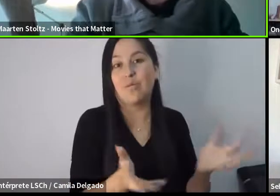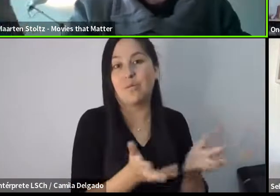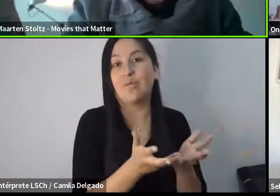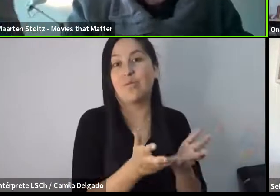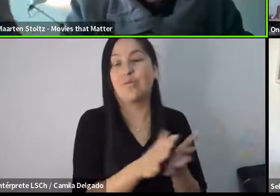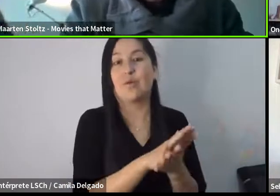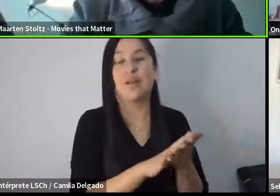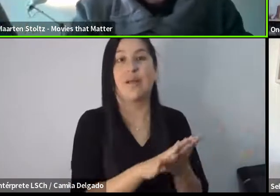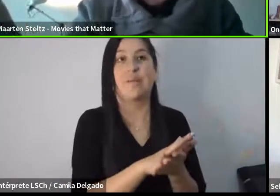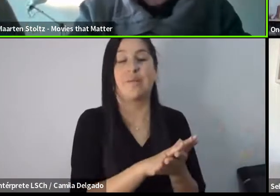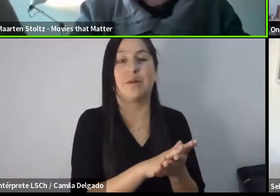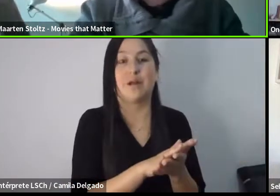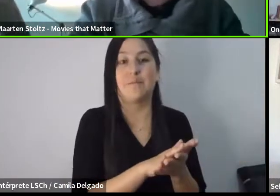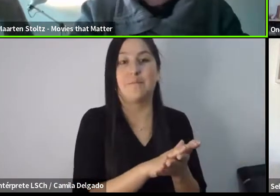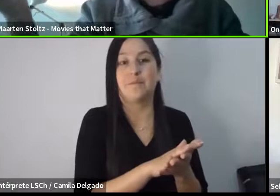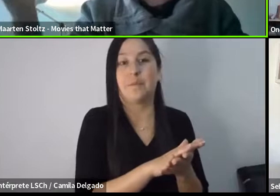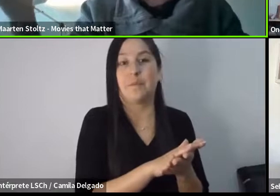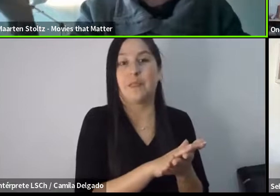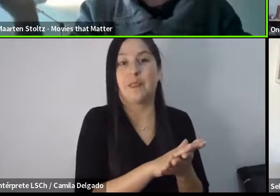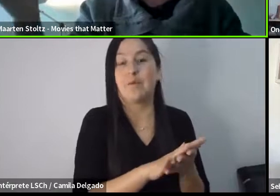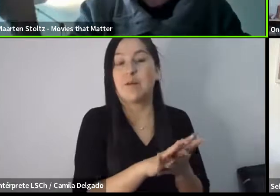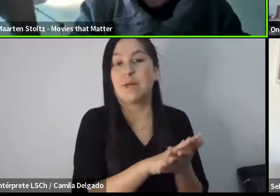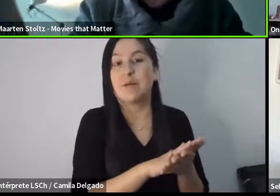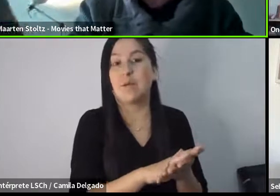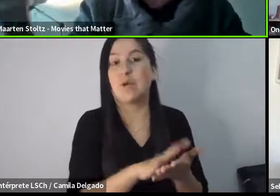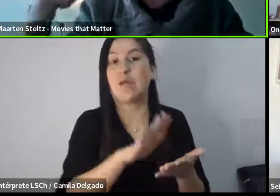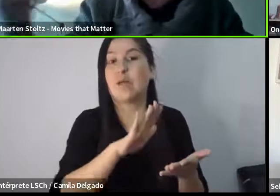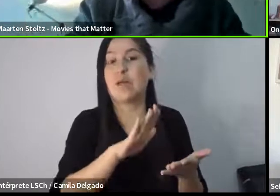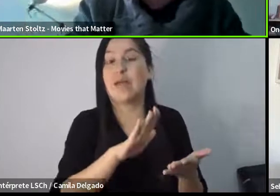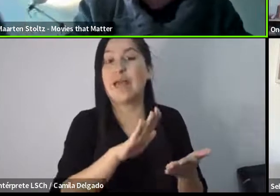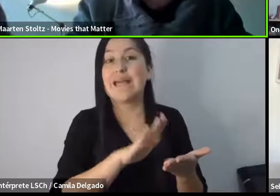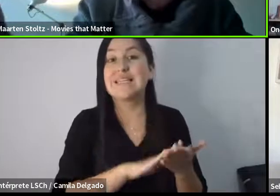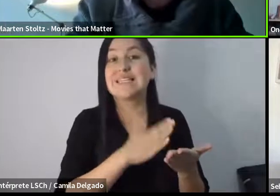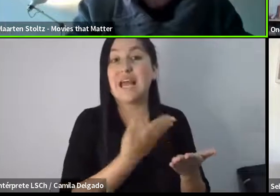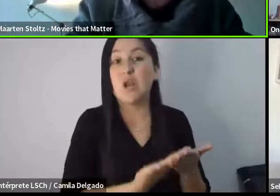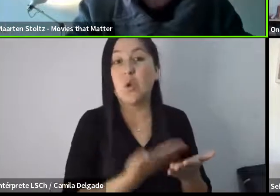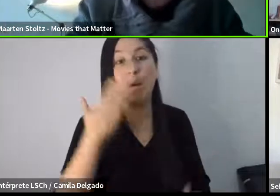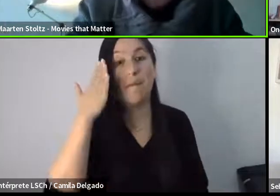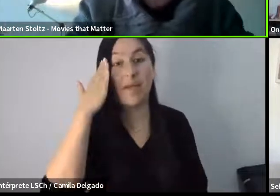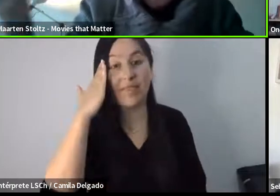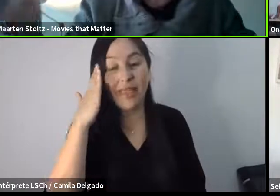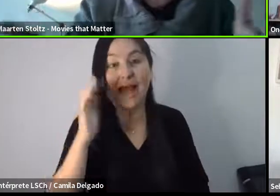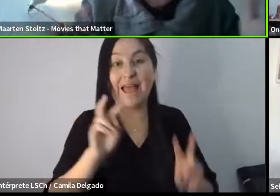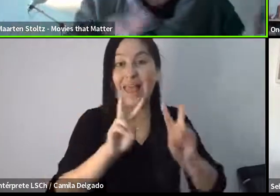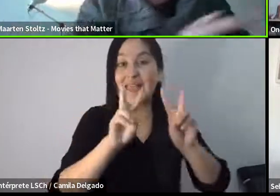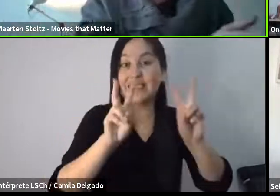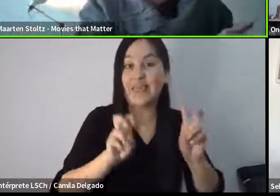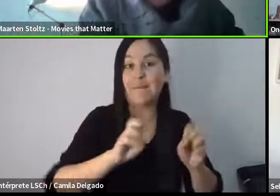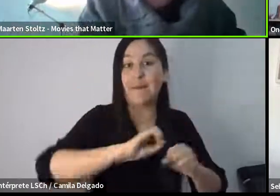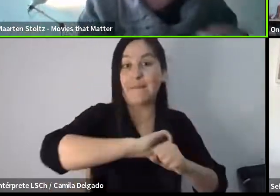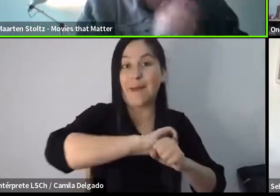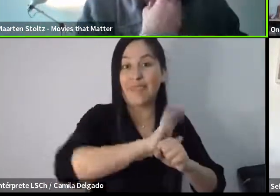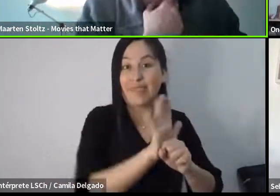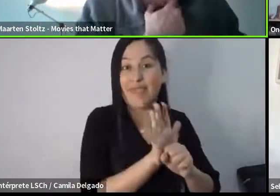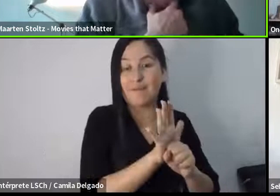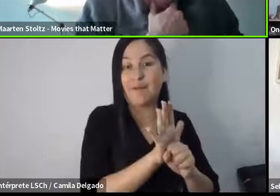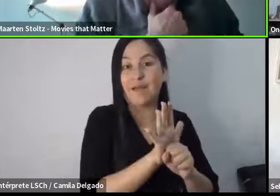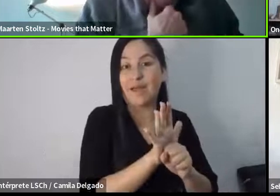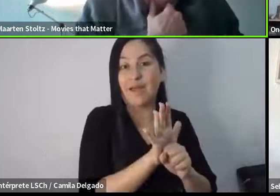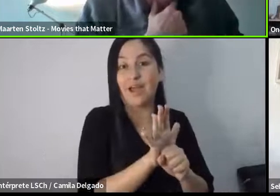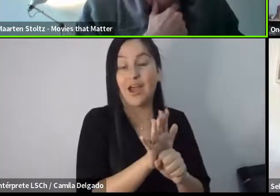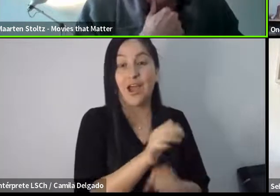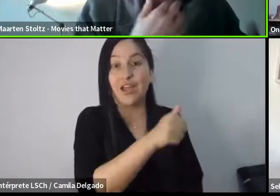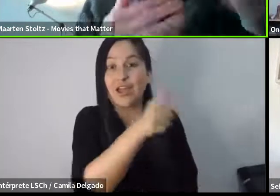due to the pandemic or otherwise is something everybody knows about. It's not one-on-one relatable to